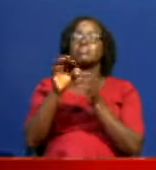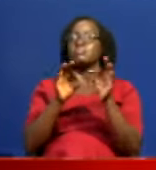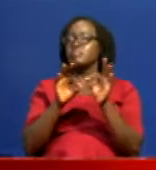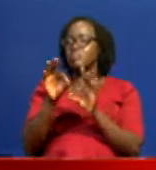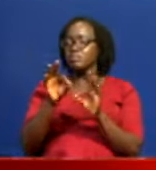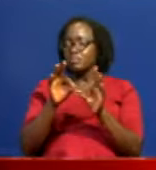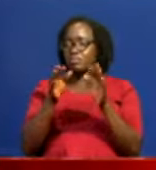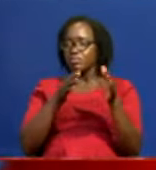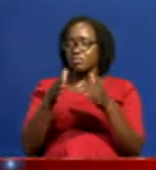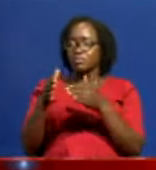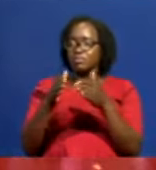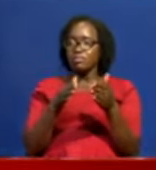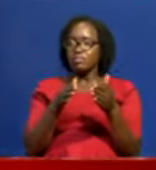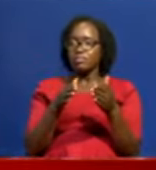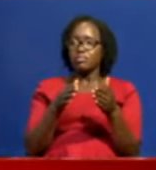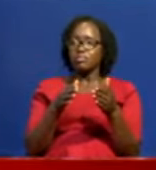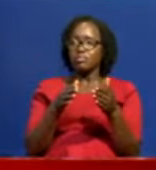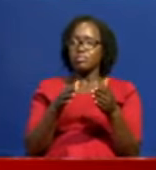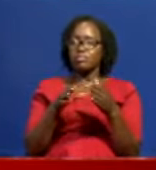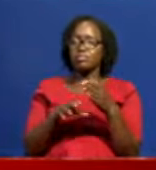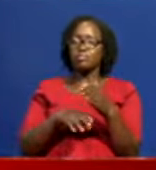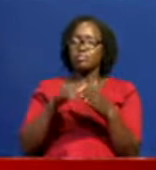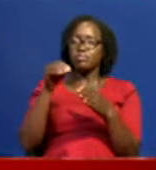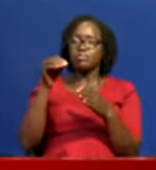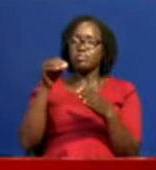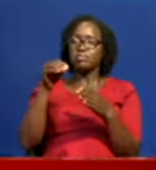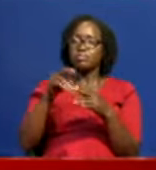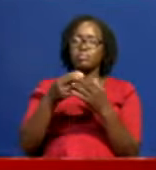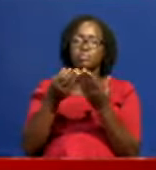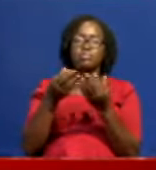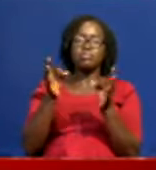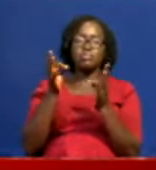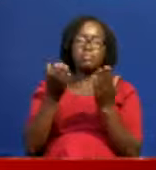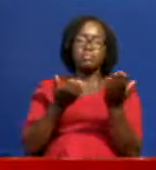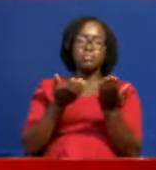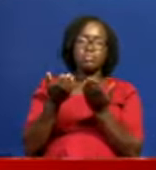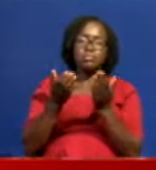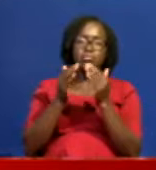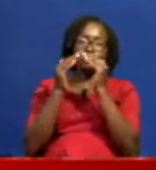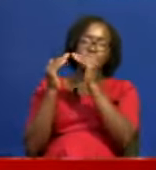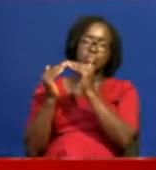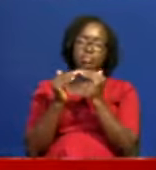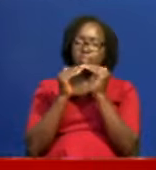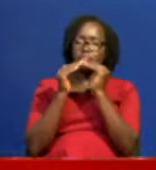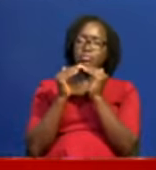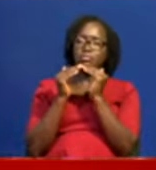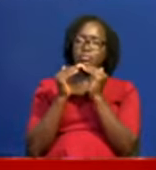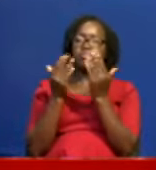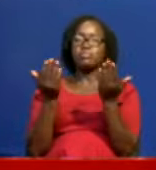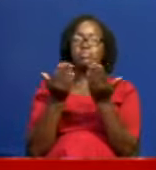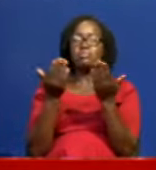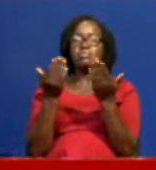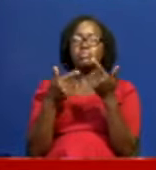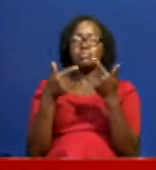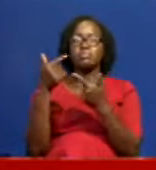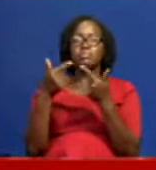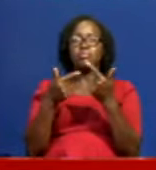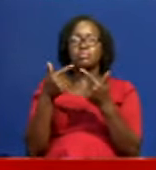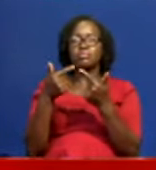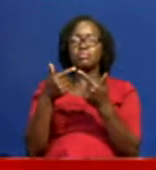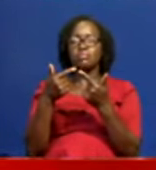by opportunity, founded on free enterprise and democracy, where competition and